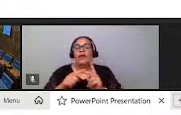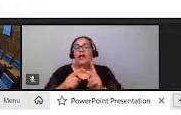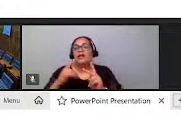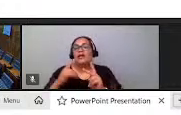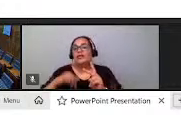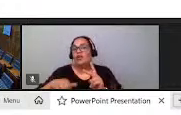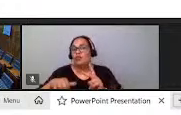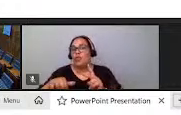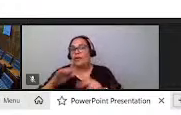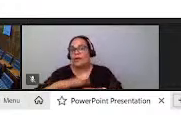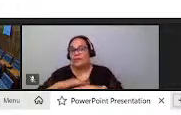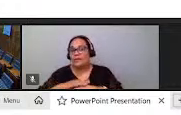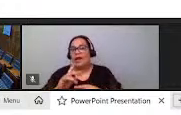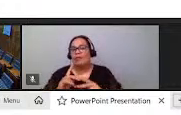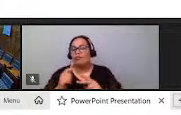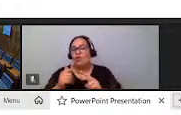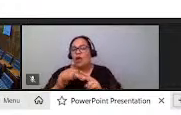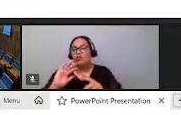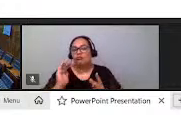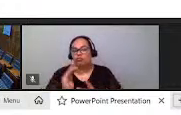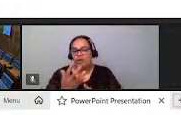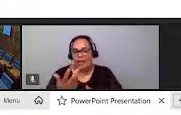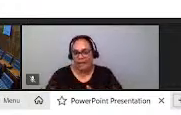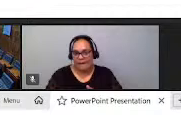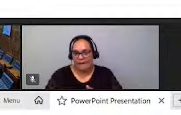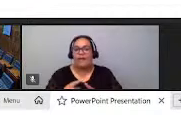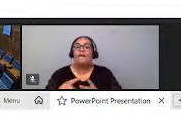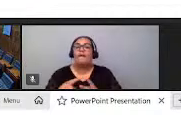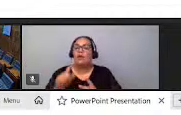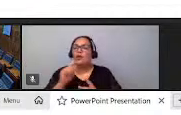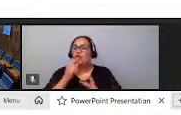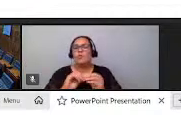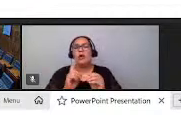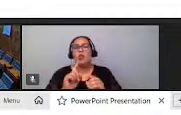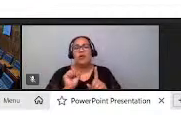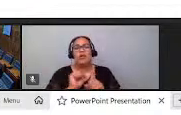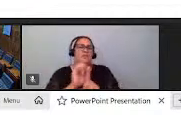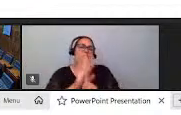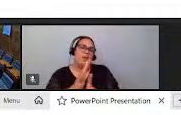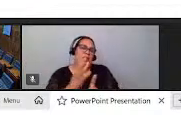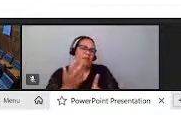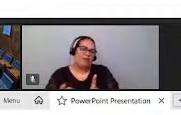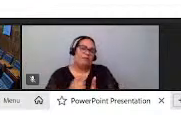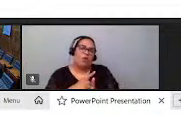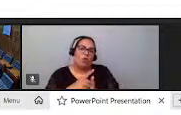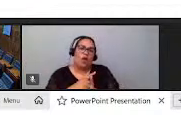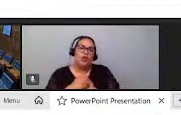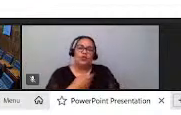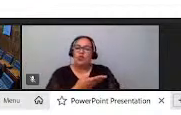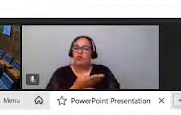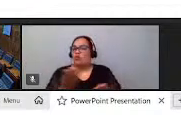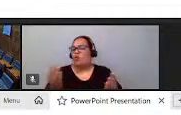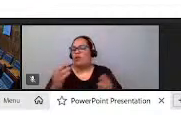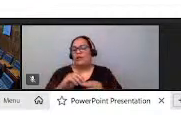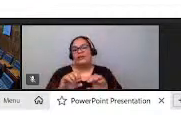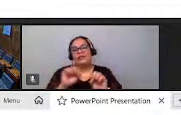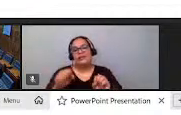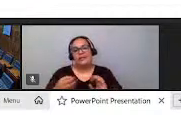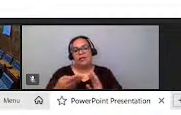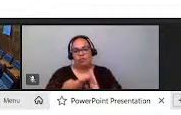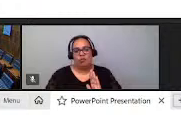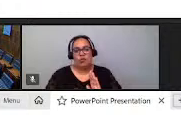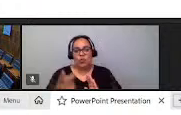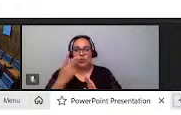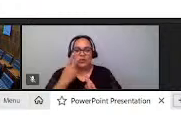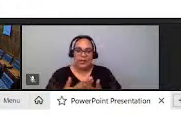waiting time and um and really make an impact um to everybody in the system you can